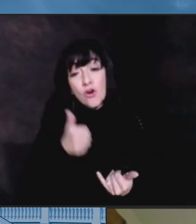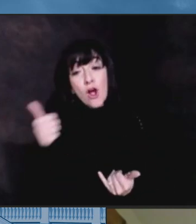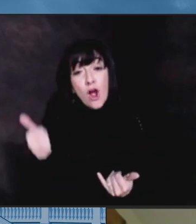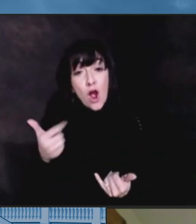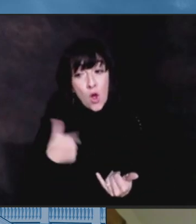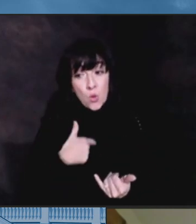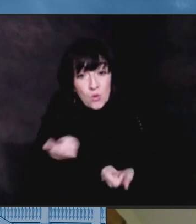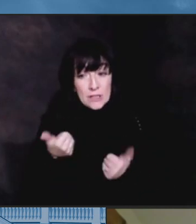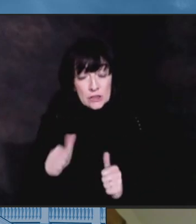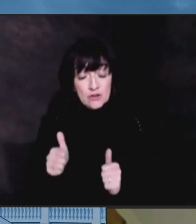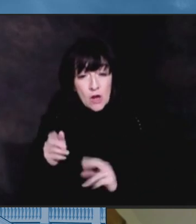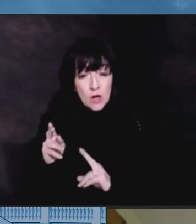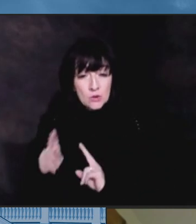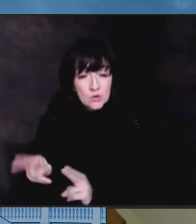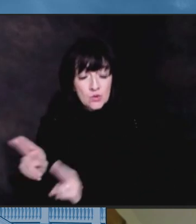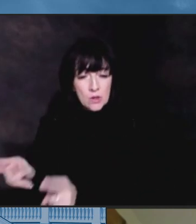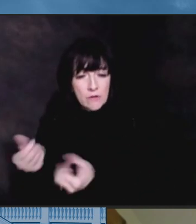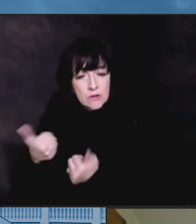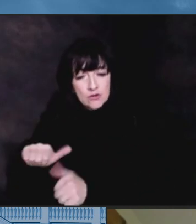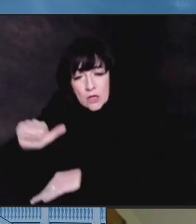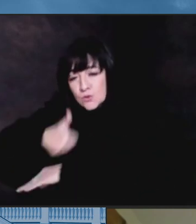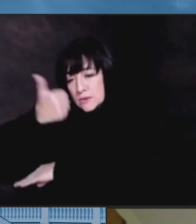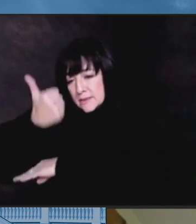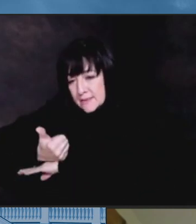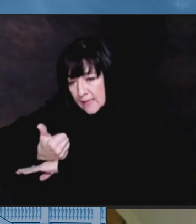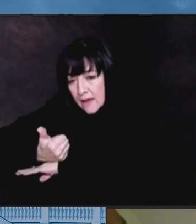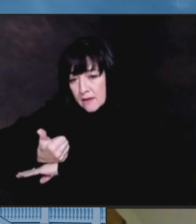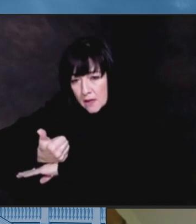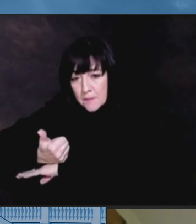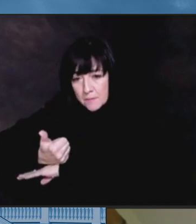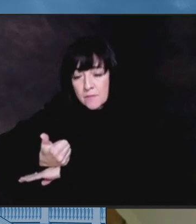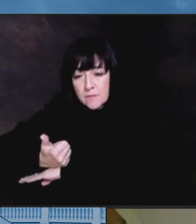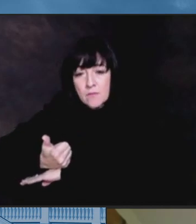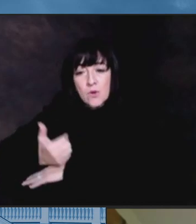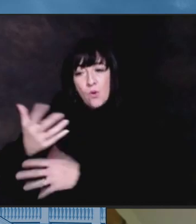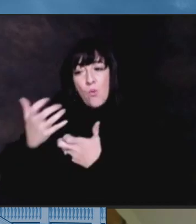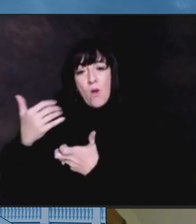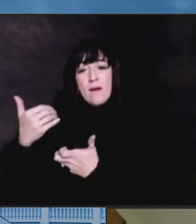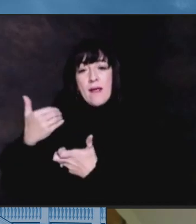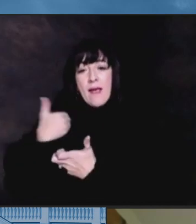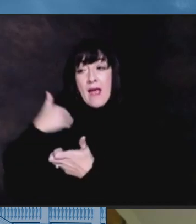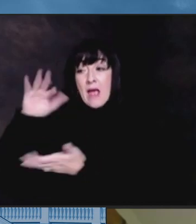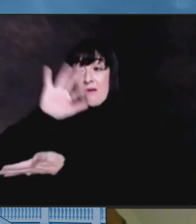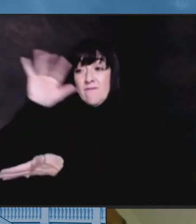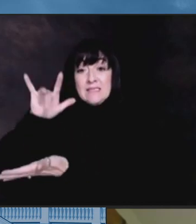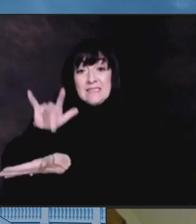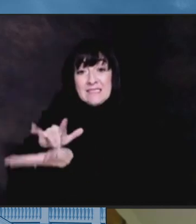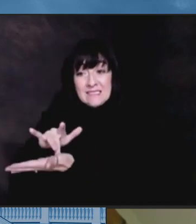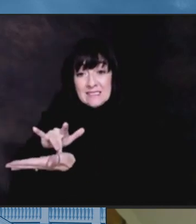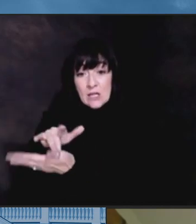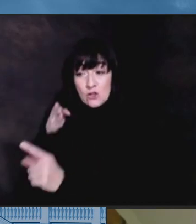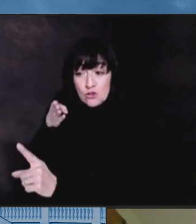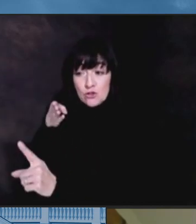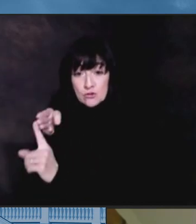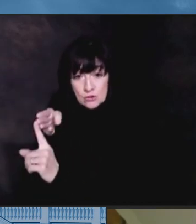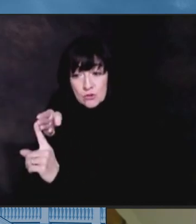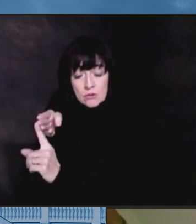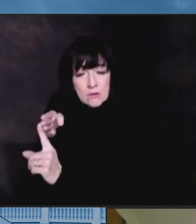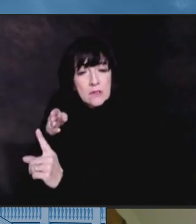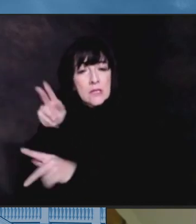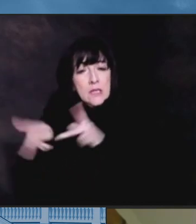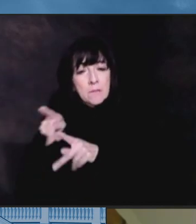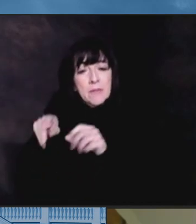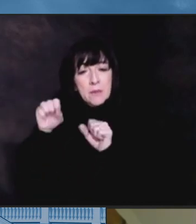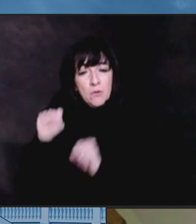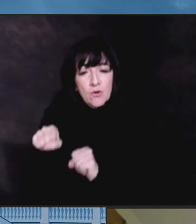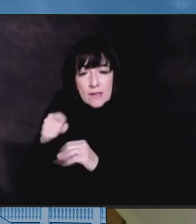in place. So we're working to set up a center where people can either email us or call us to get